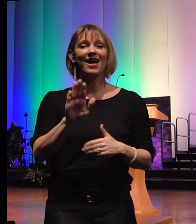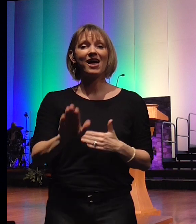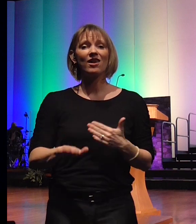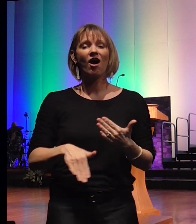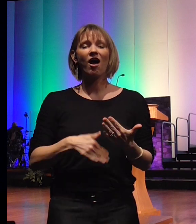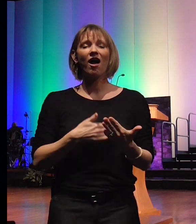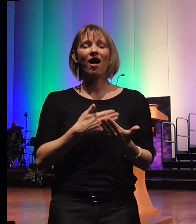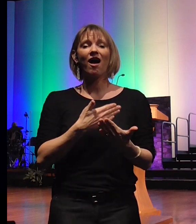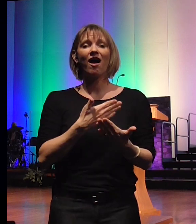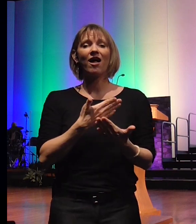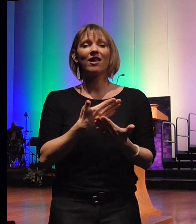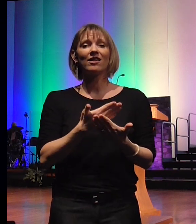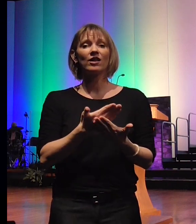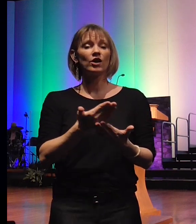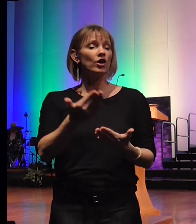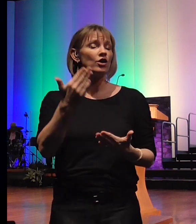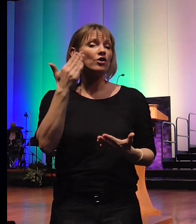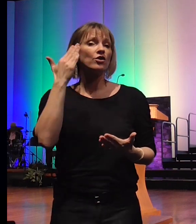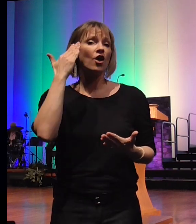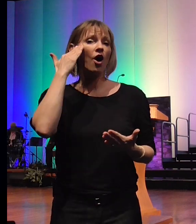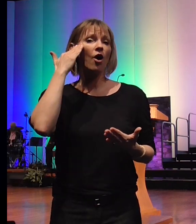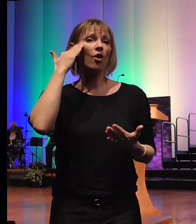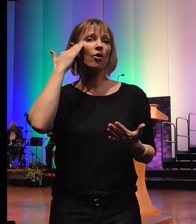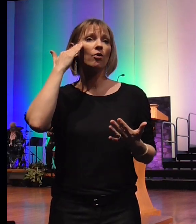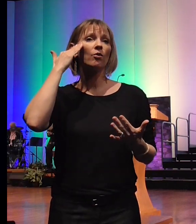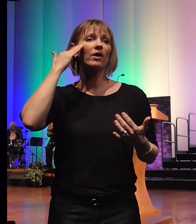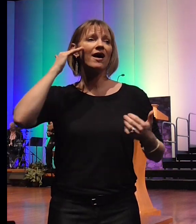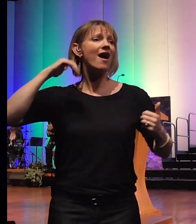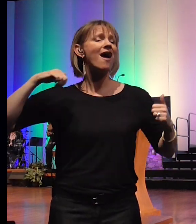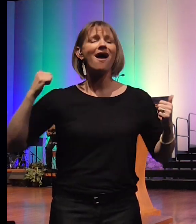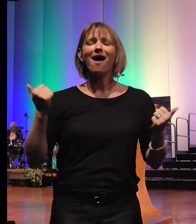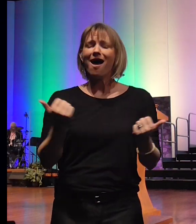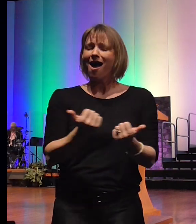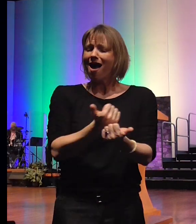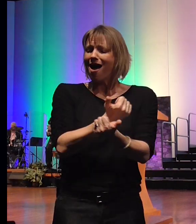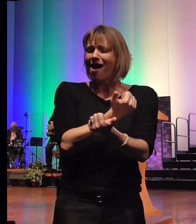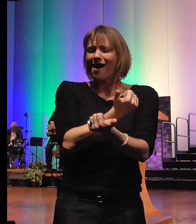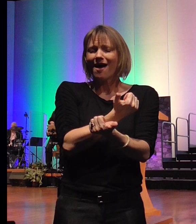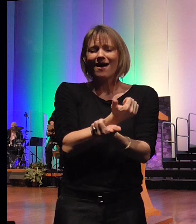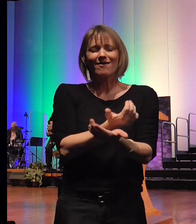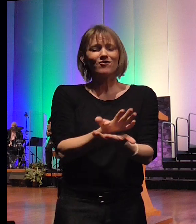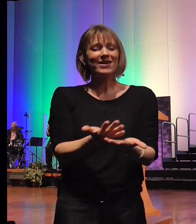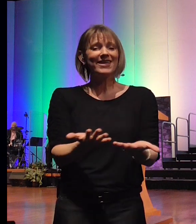We can all know